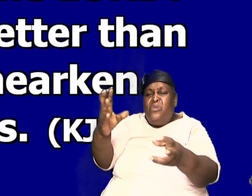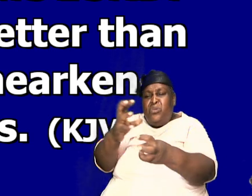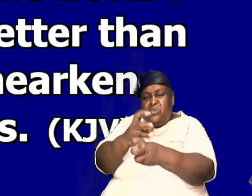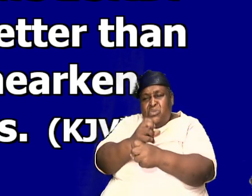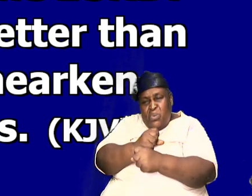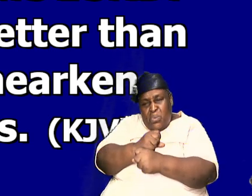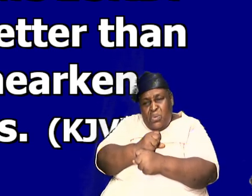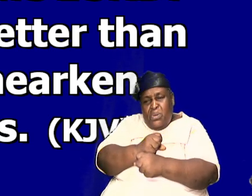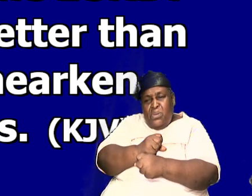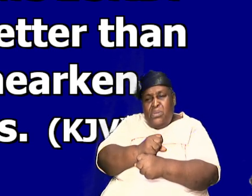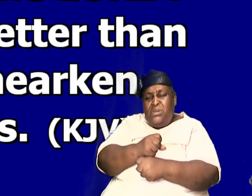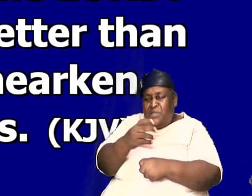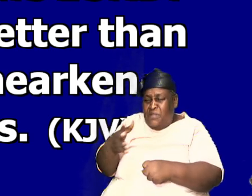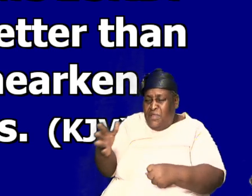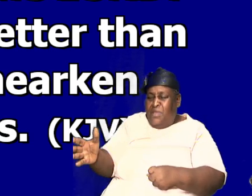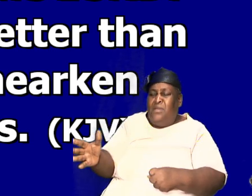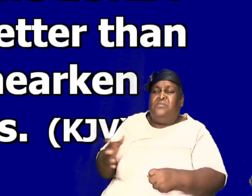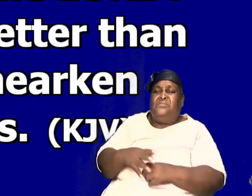spoil.